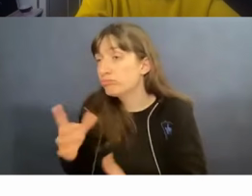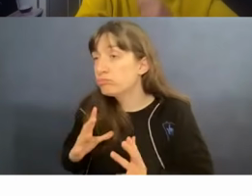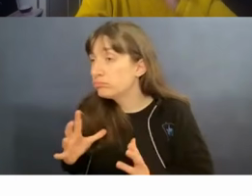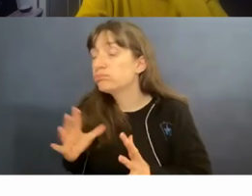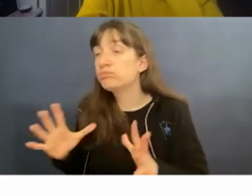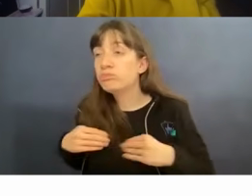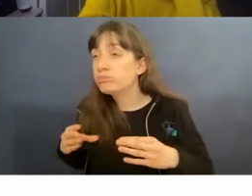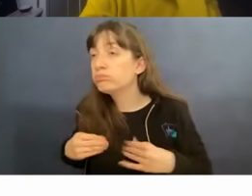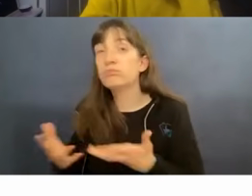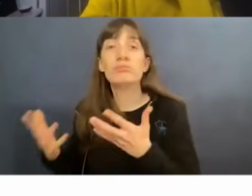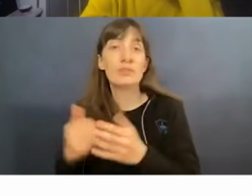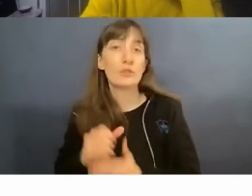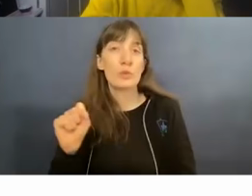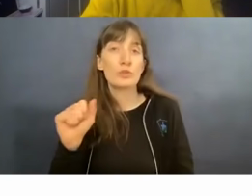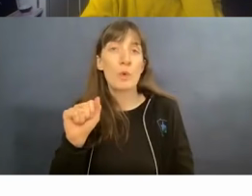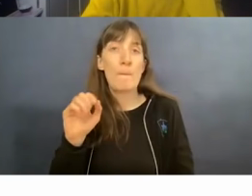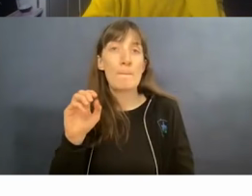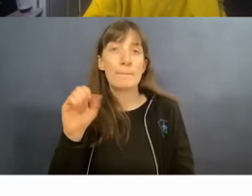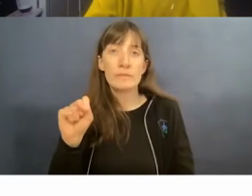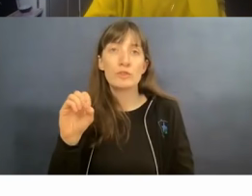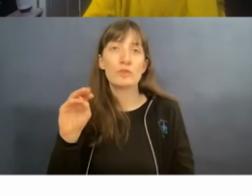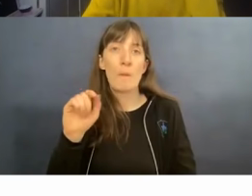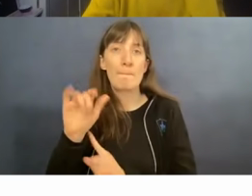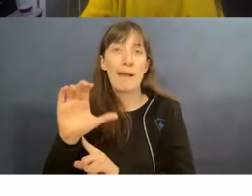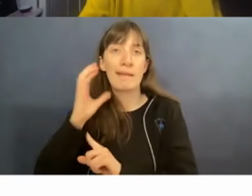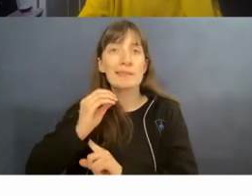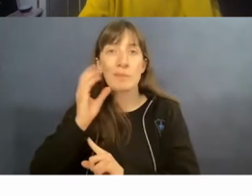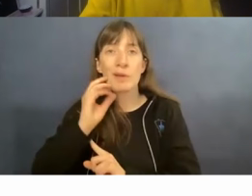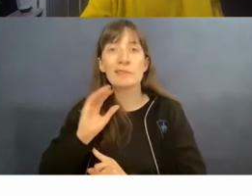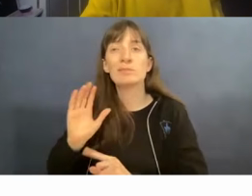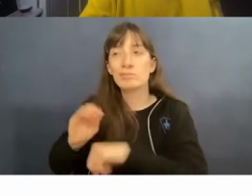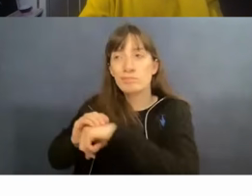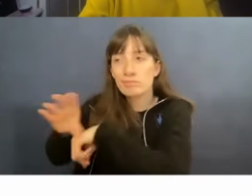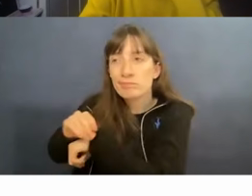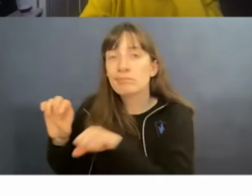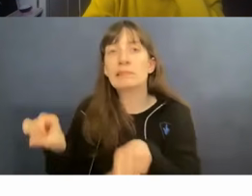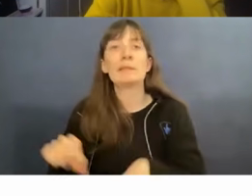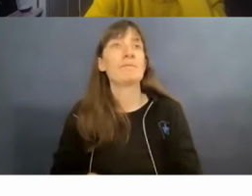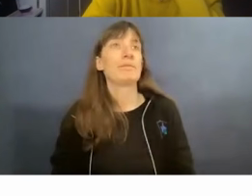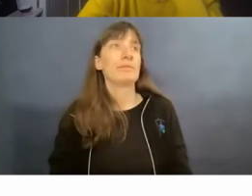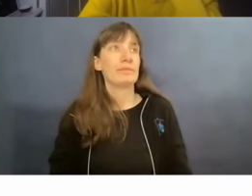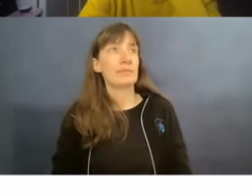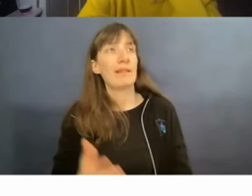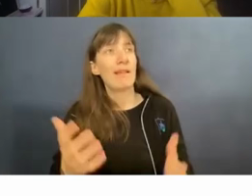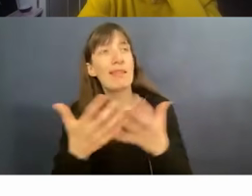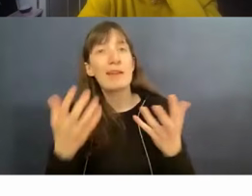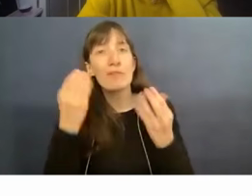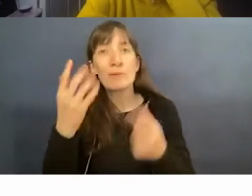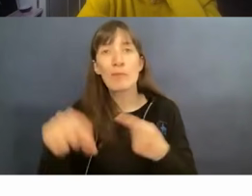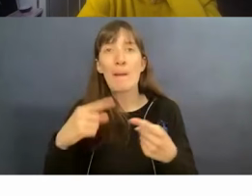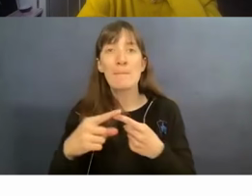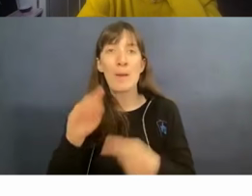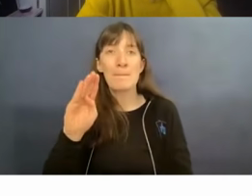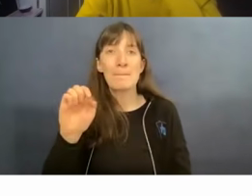somatic experiences for sure. There's a lot of information on like belly breathing, which I'm sure a lot of you have